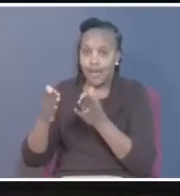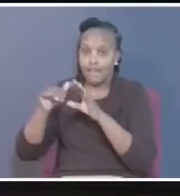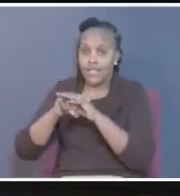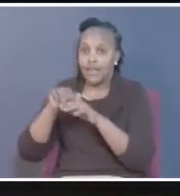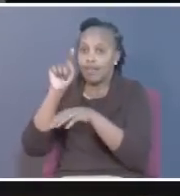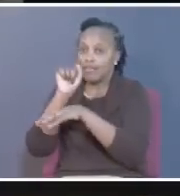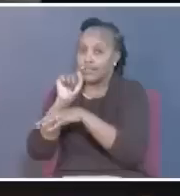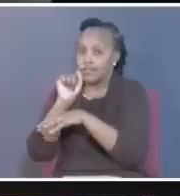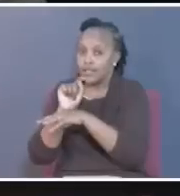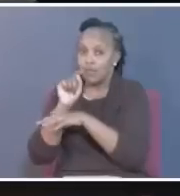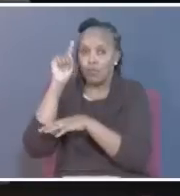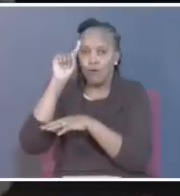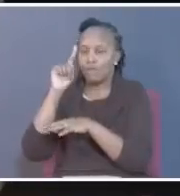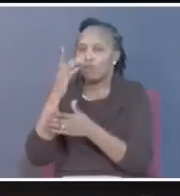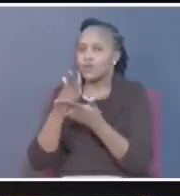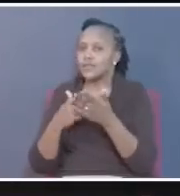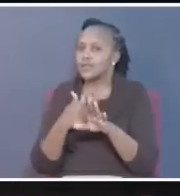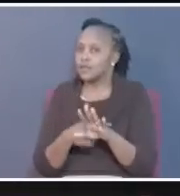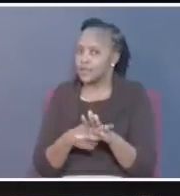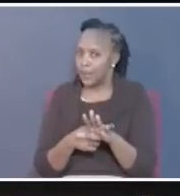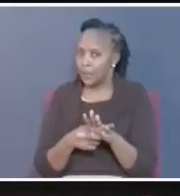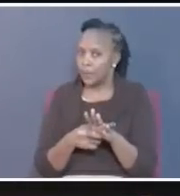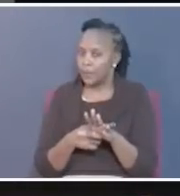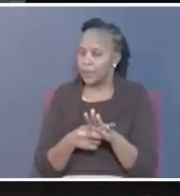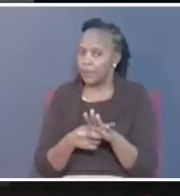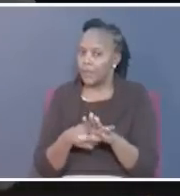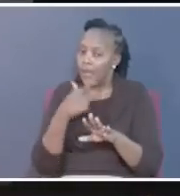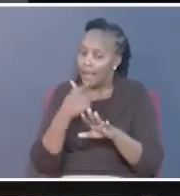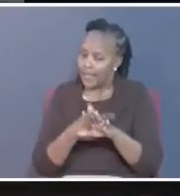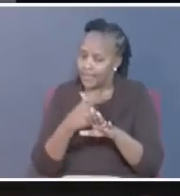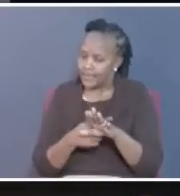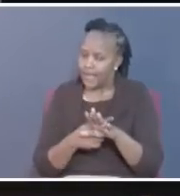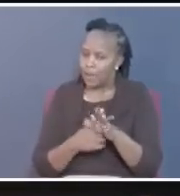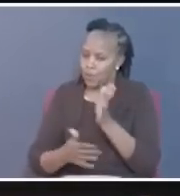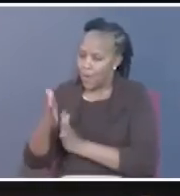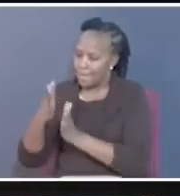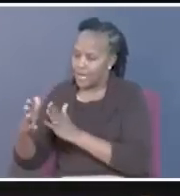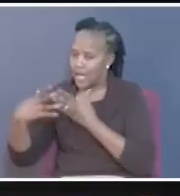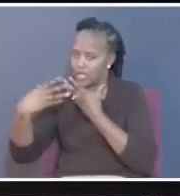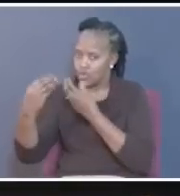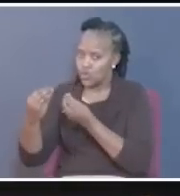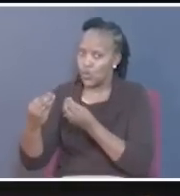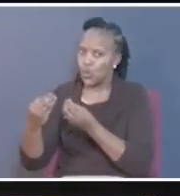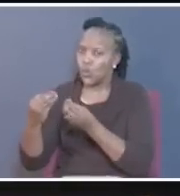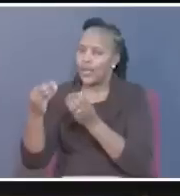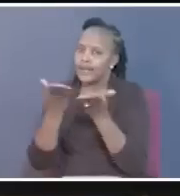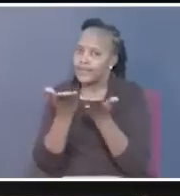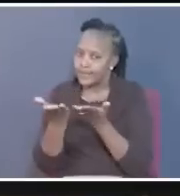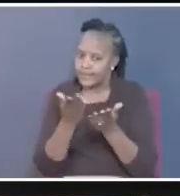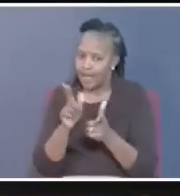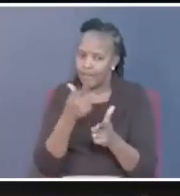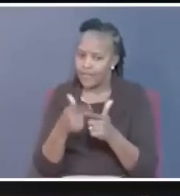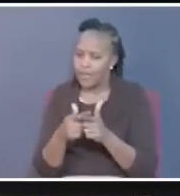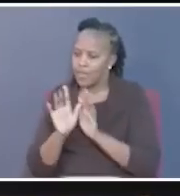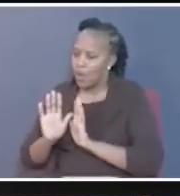time. And so, when one was scheduled, they would leave their home and they would go to Jerusalem where they would